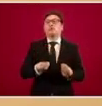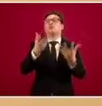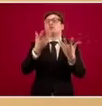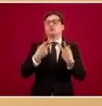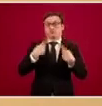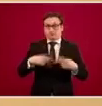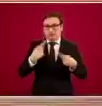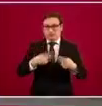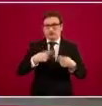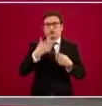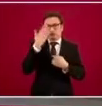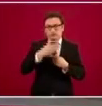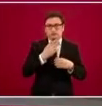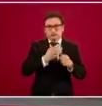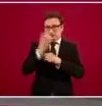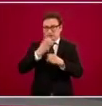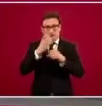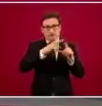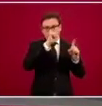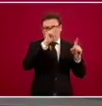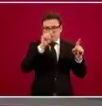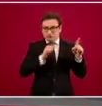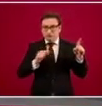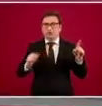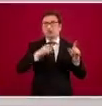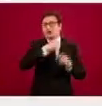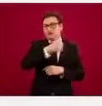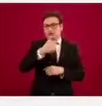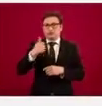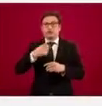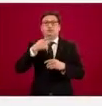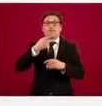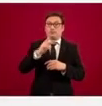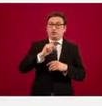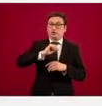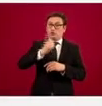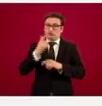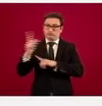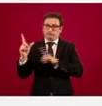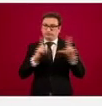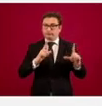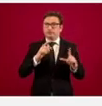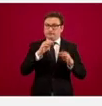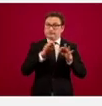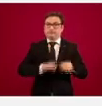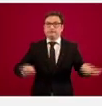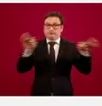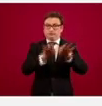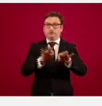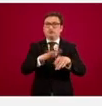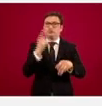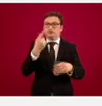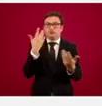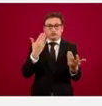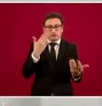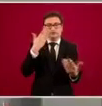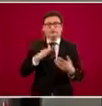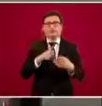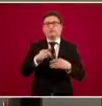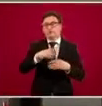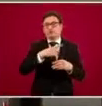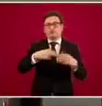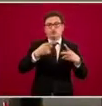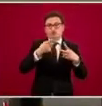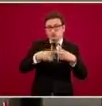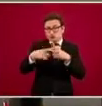raw numbers of the number of cases per state. But the one that is more interesting and more important